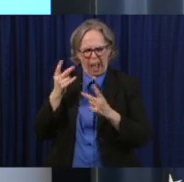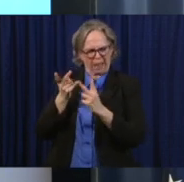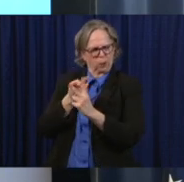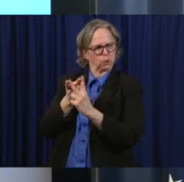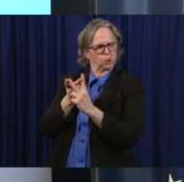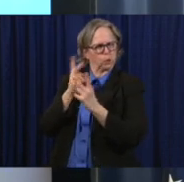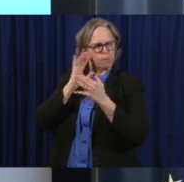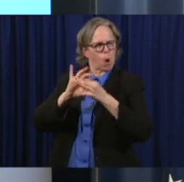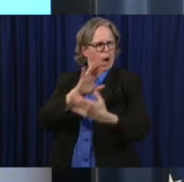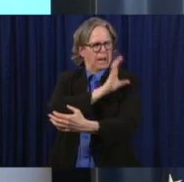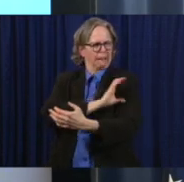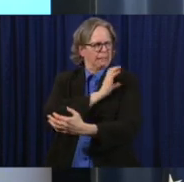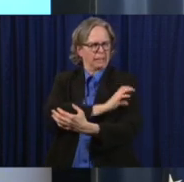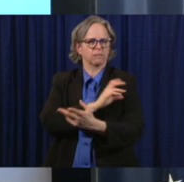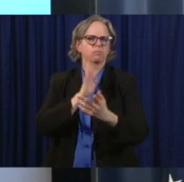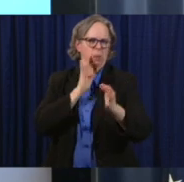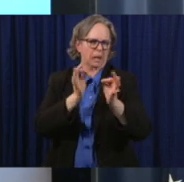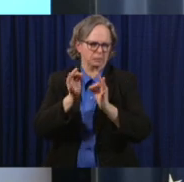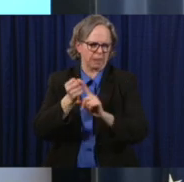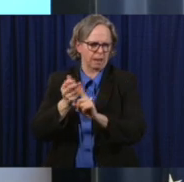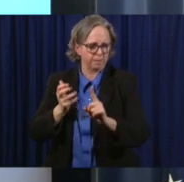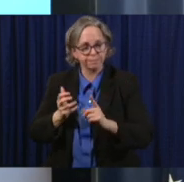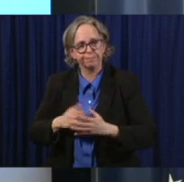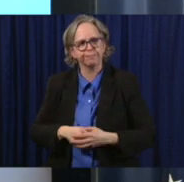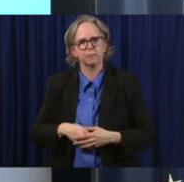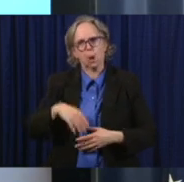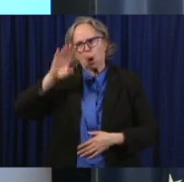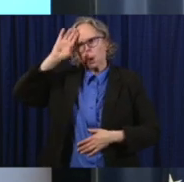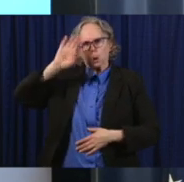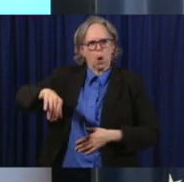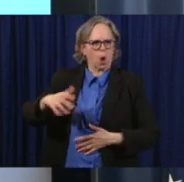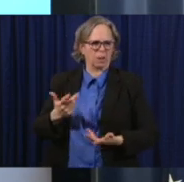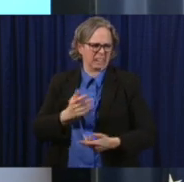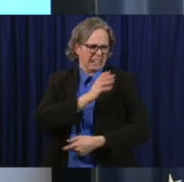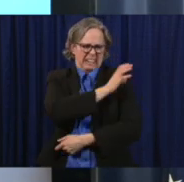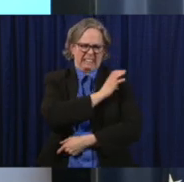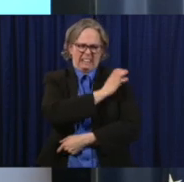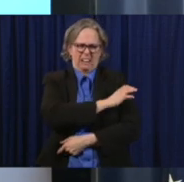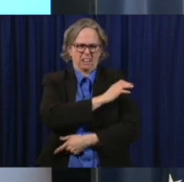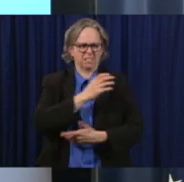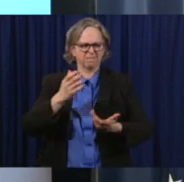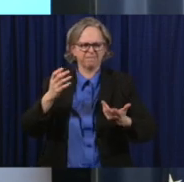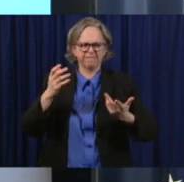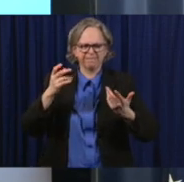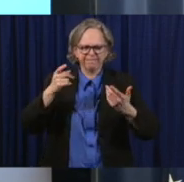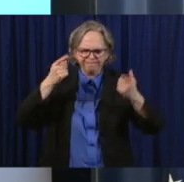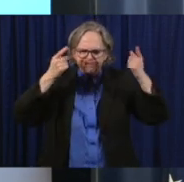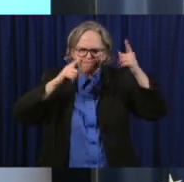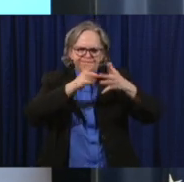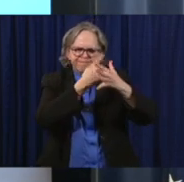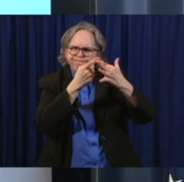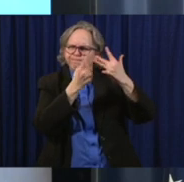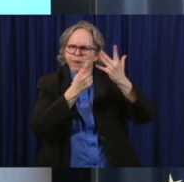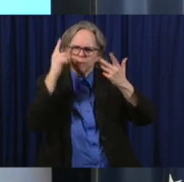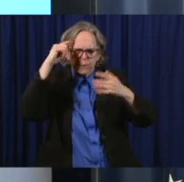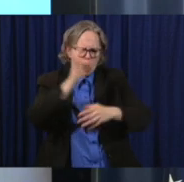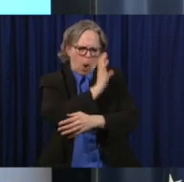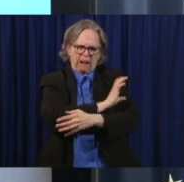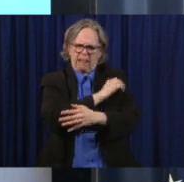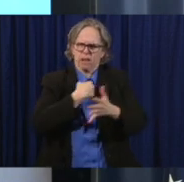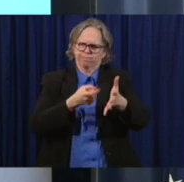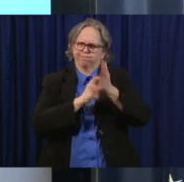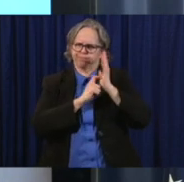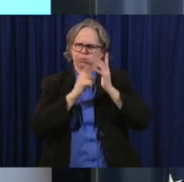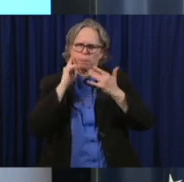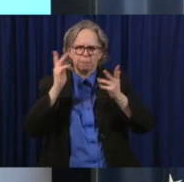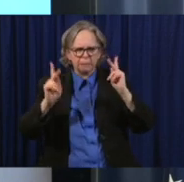what we know about the clinical condition and the needs of individuals who are served in congregate environments